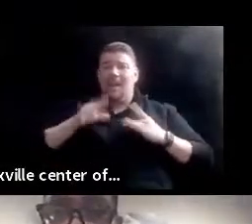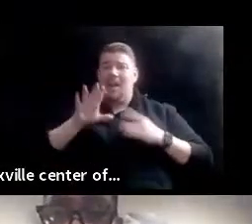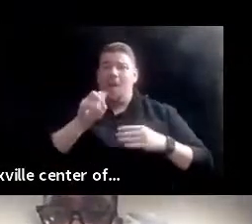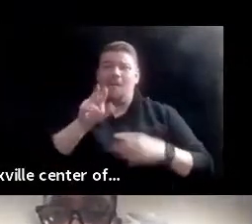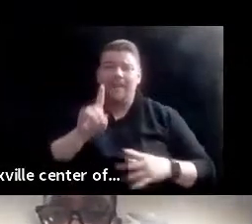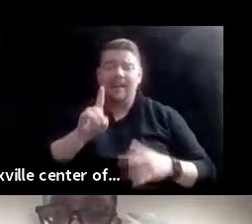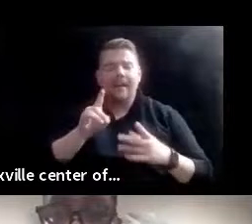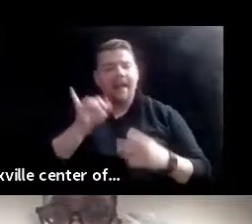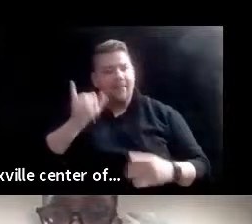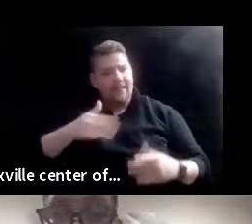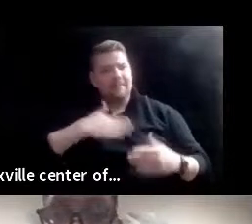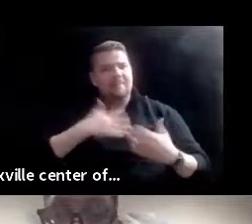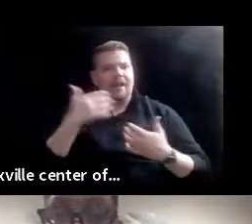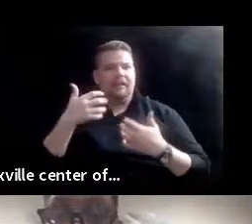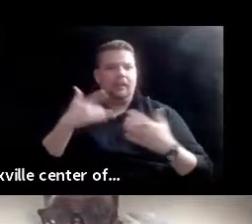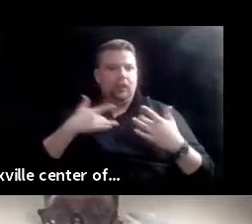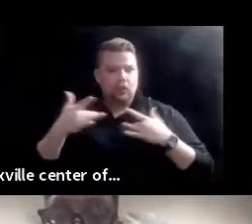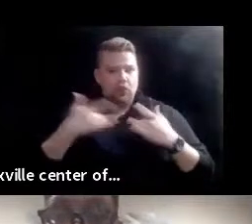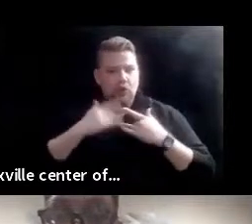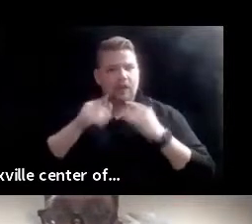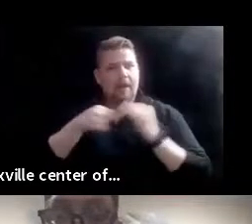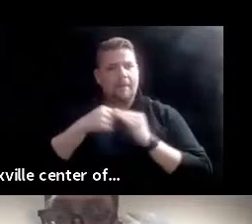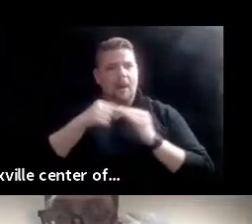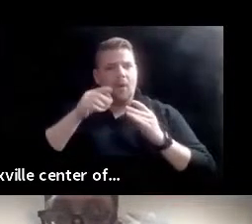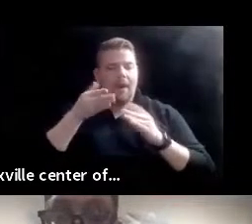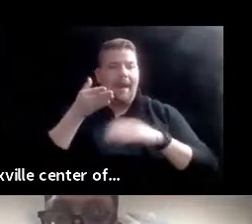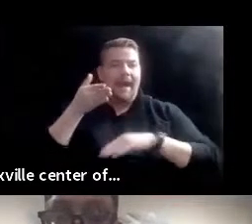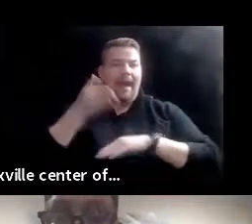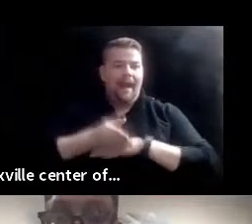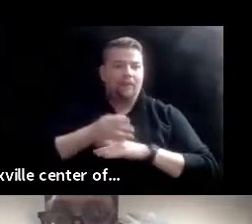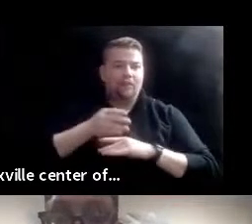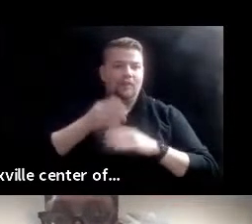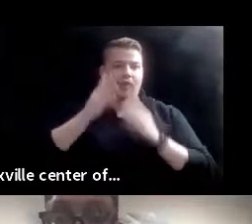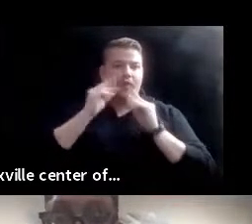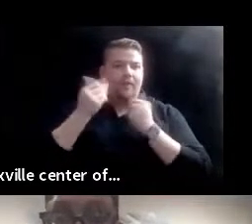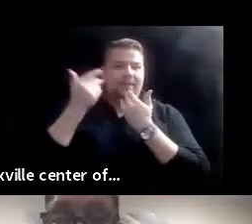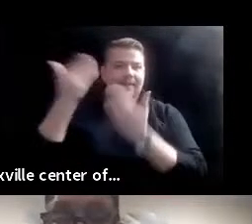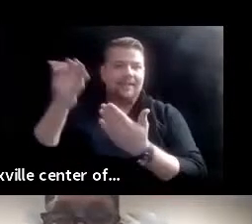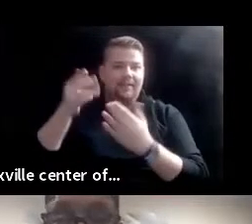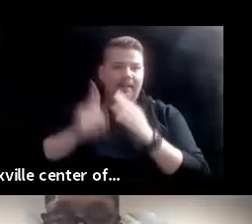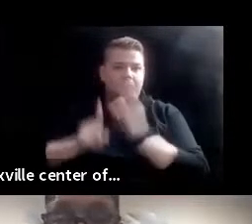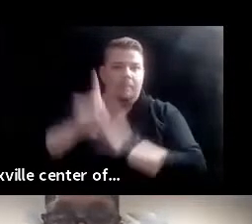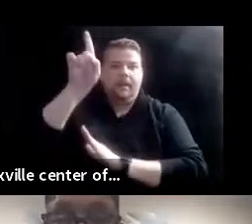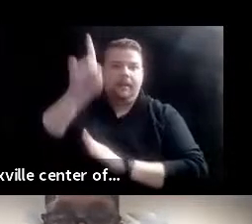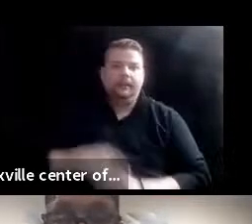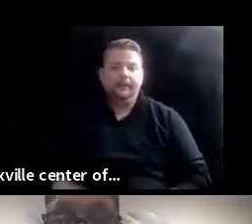that's what makes me so concerned also about the post-Thanksgiving spike.